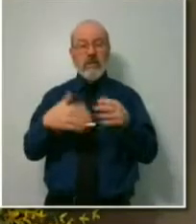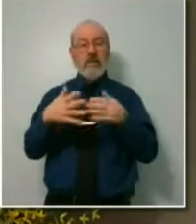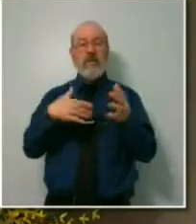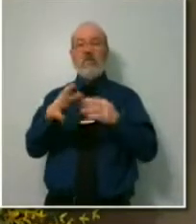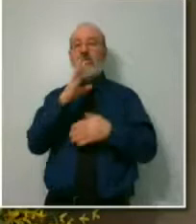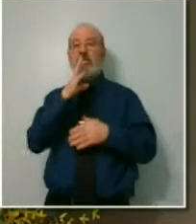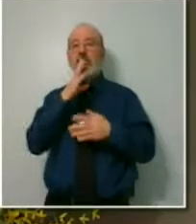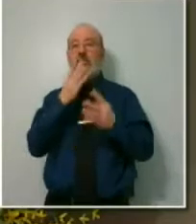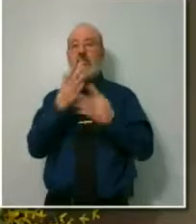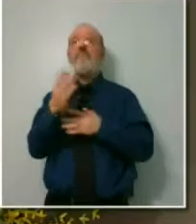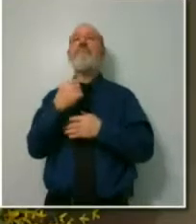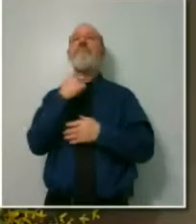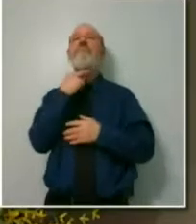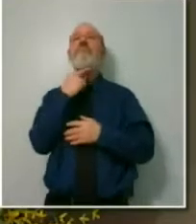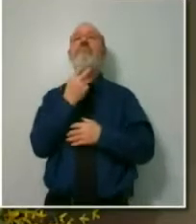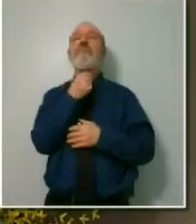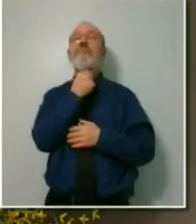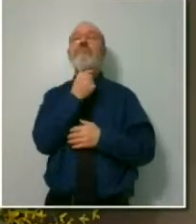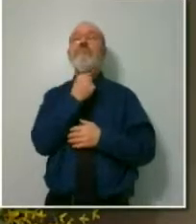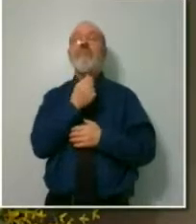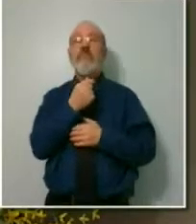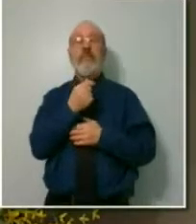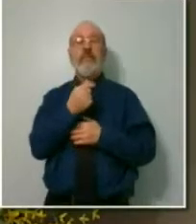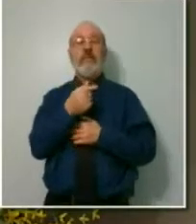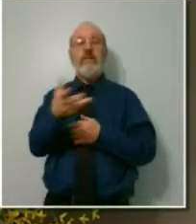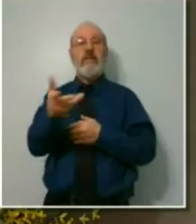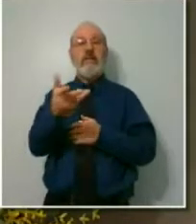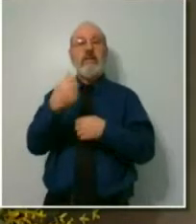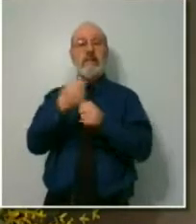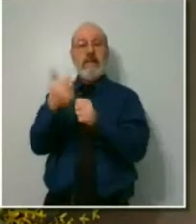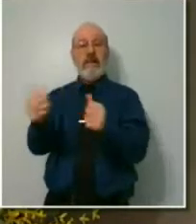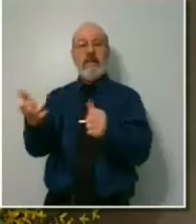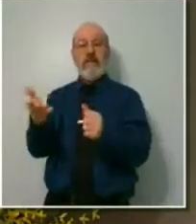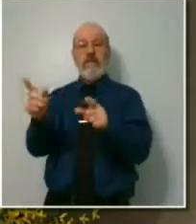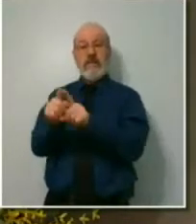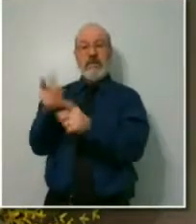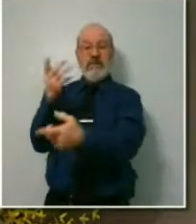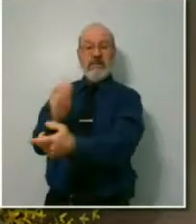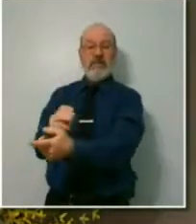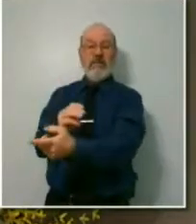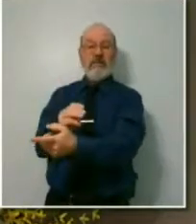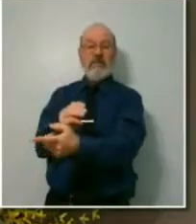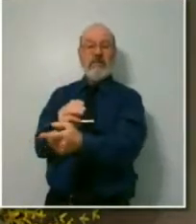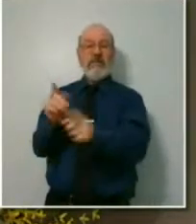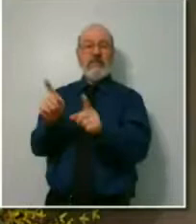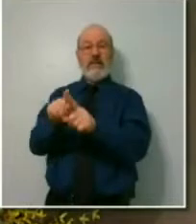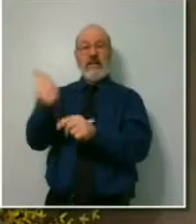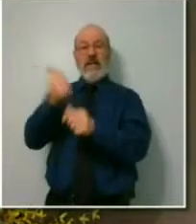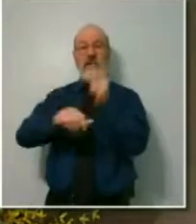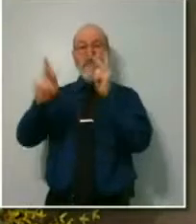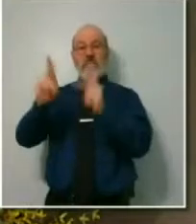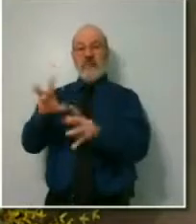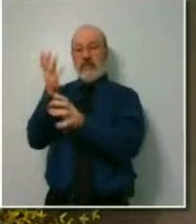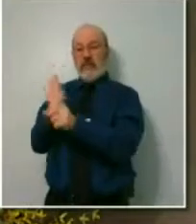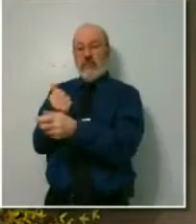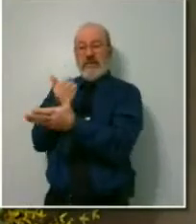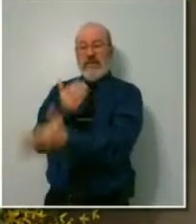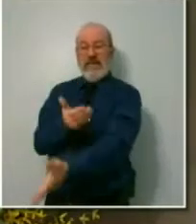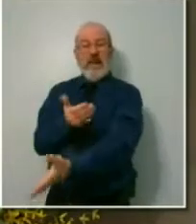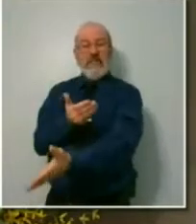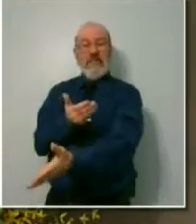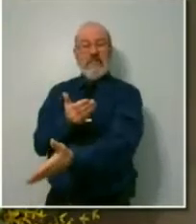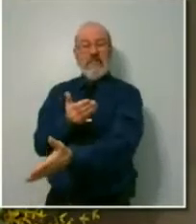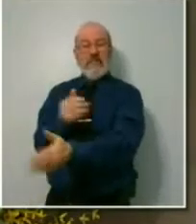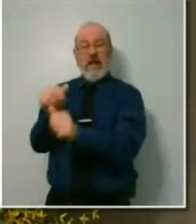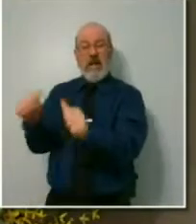their throat. They that make them are like unto them. So is everyone that trusteth in them.